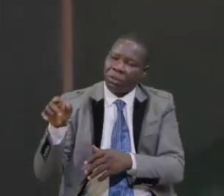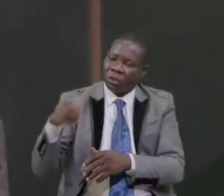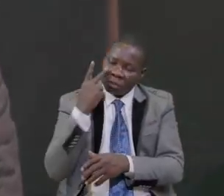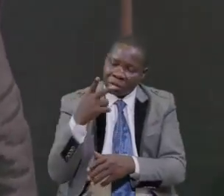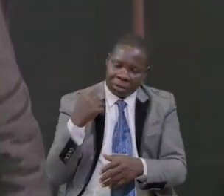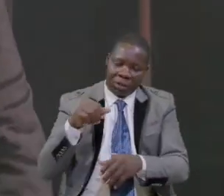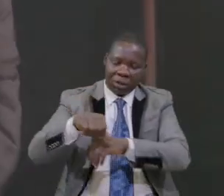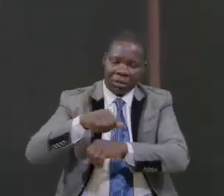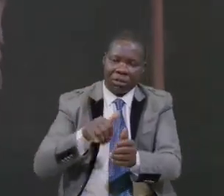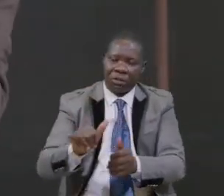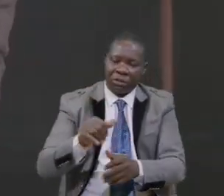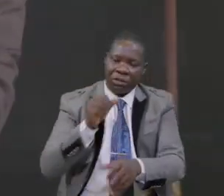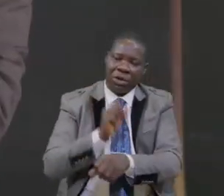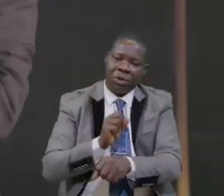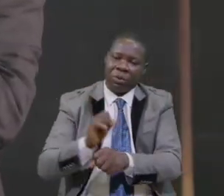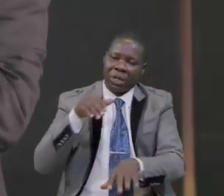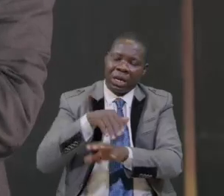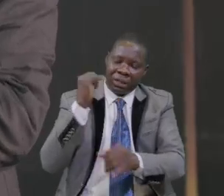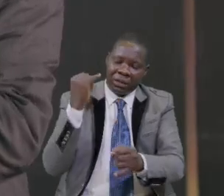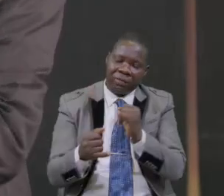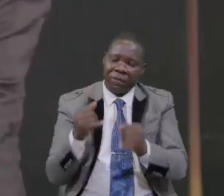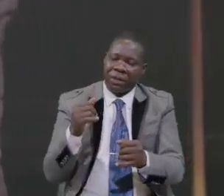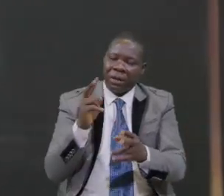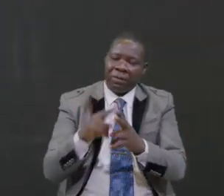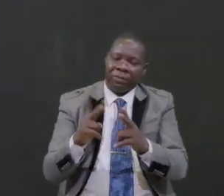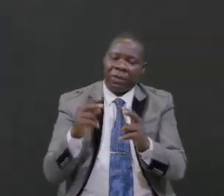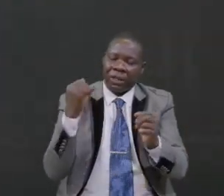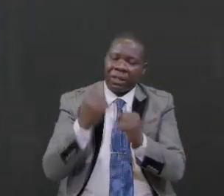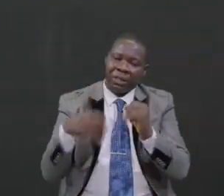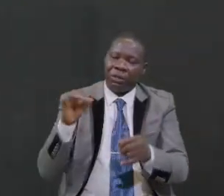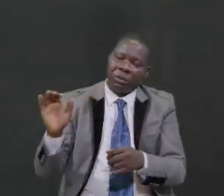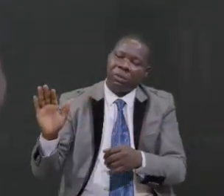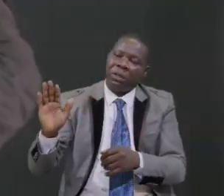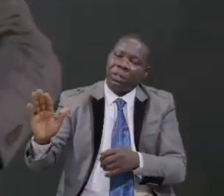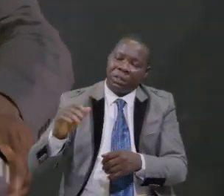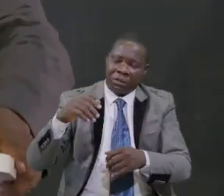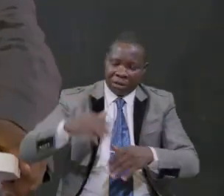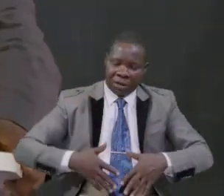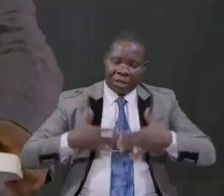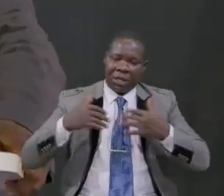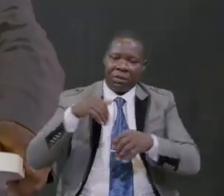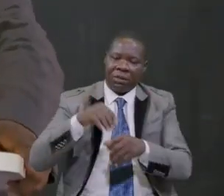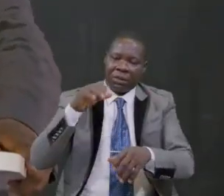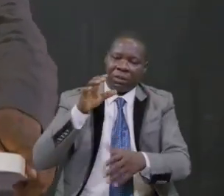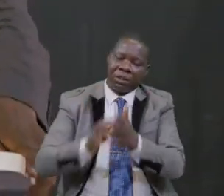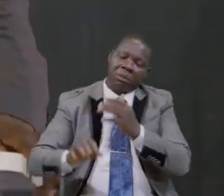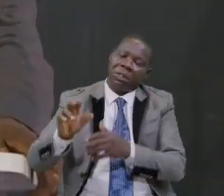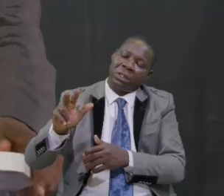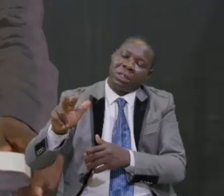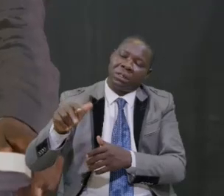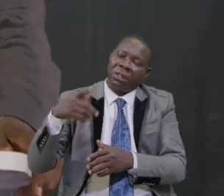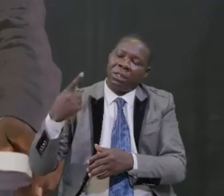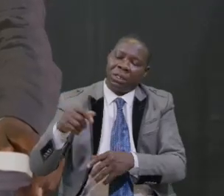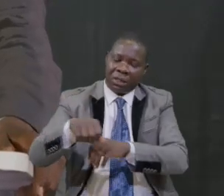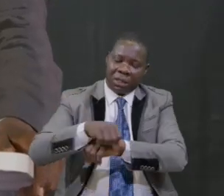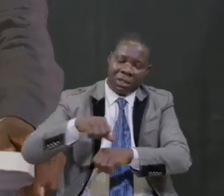very end of his life in chapter 13, the anointing was maintained to